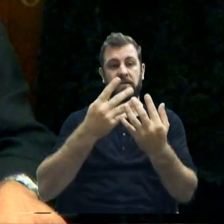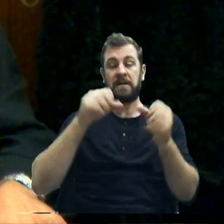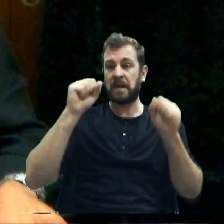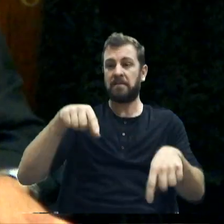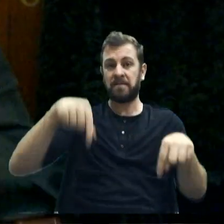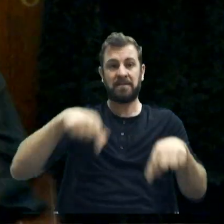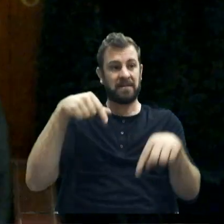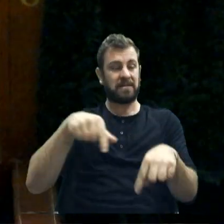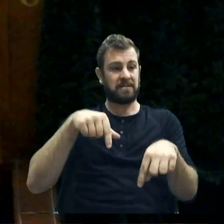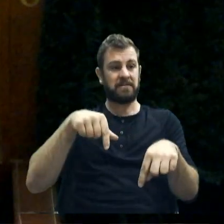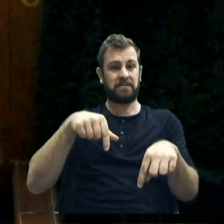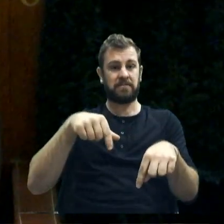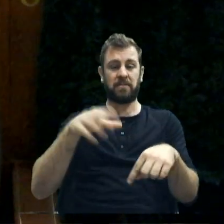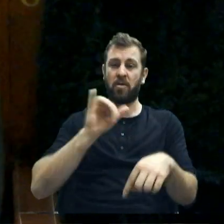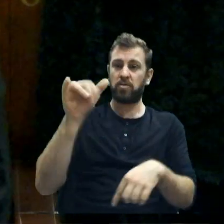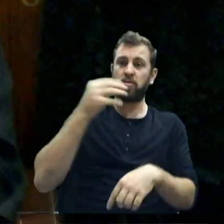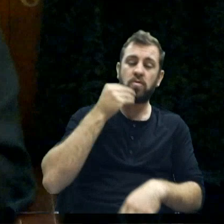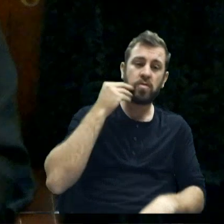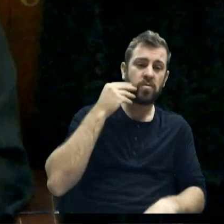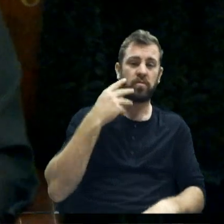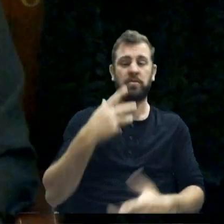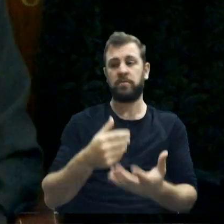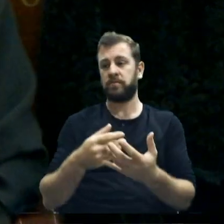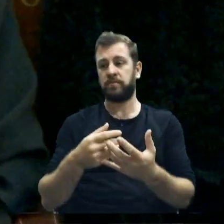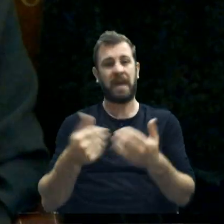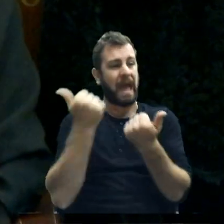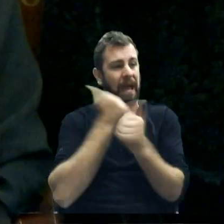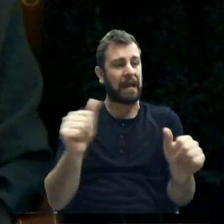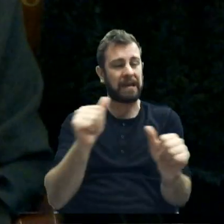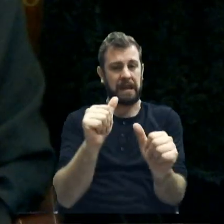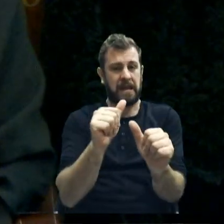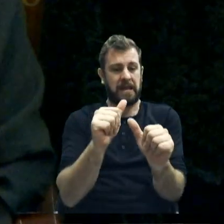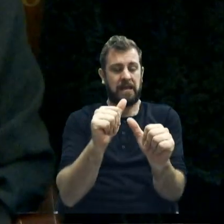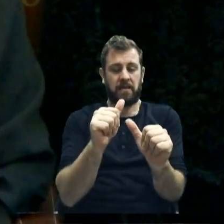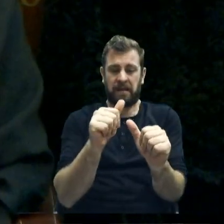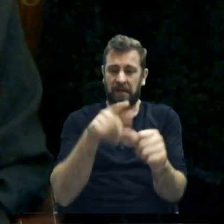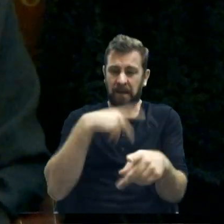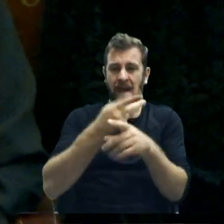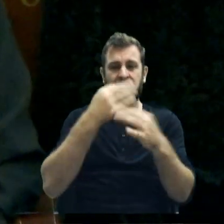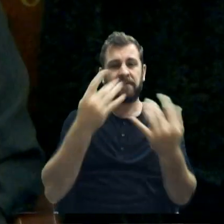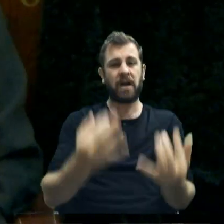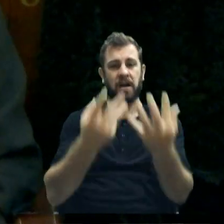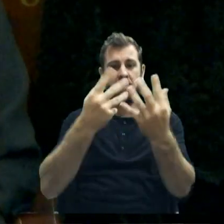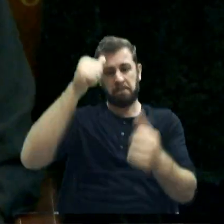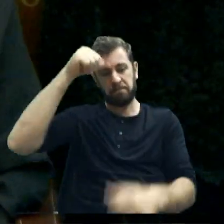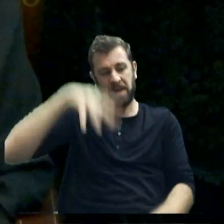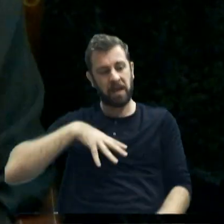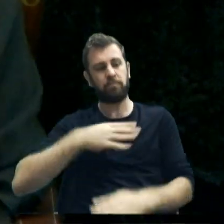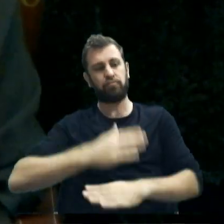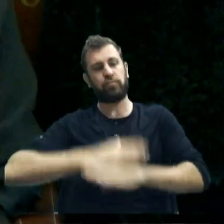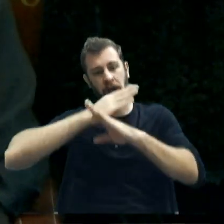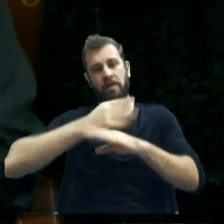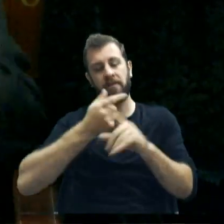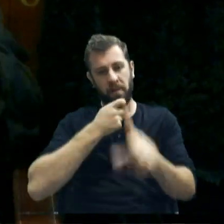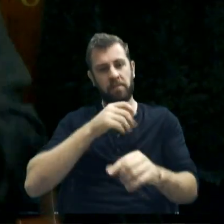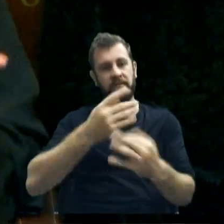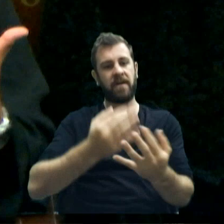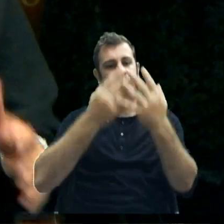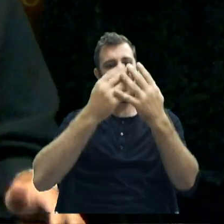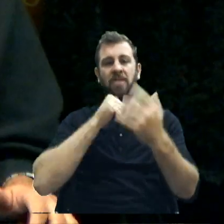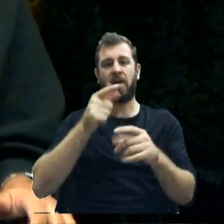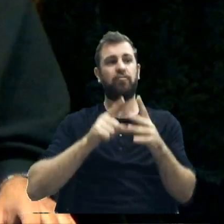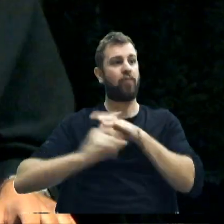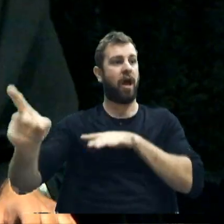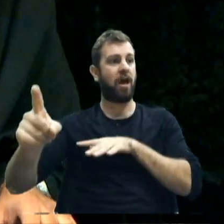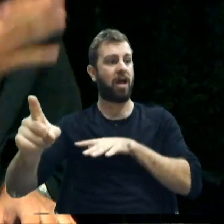in the akhirah. Doesn't matter. Any form of fire, the man is there to protect his family from the fire. Not run from the house and let the house